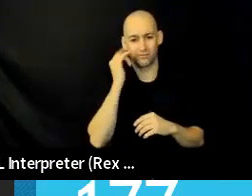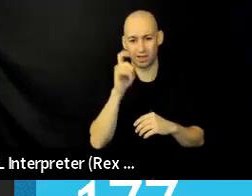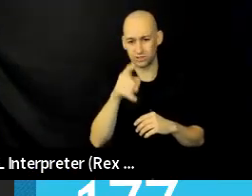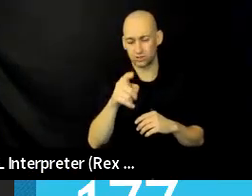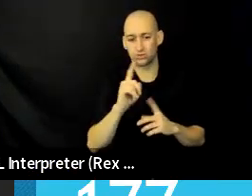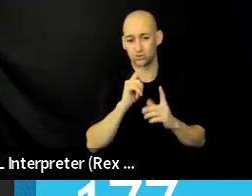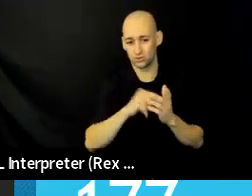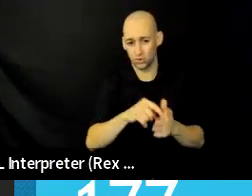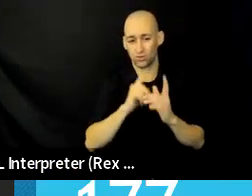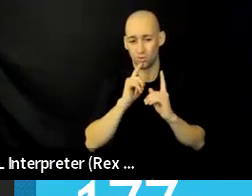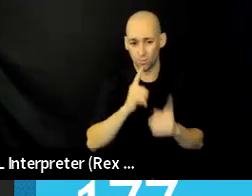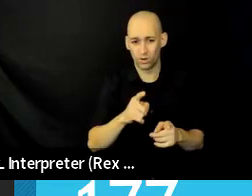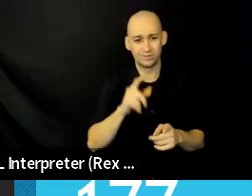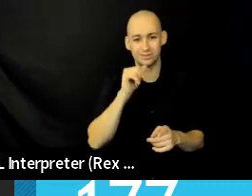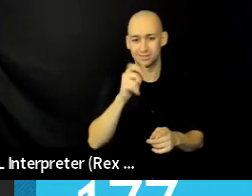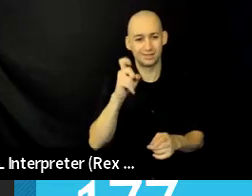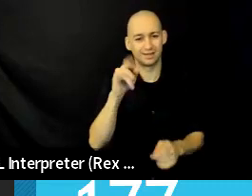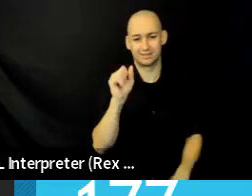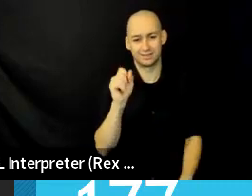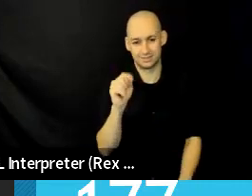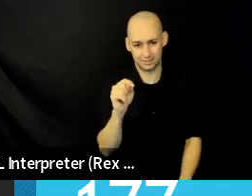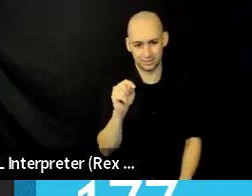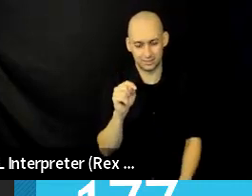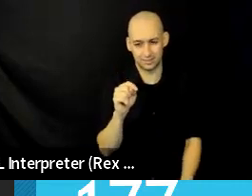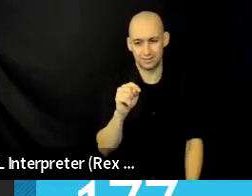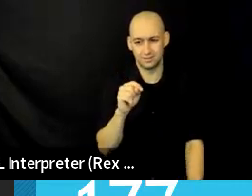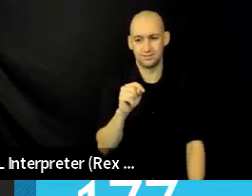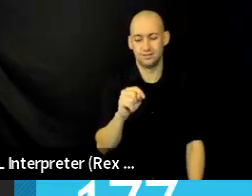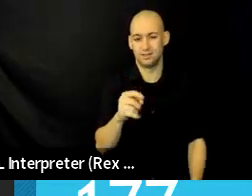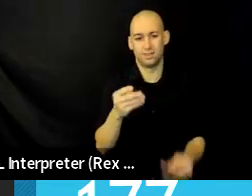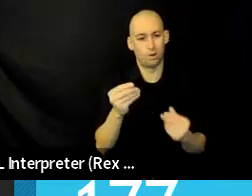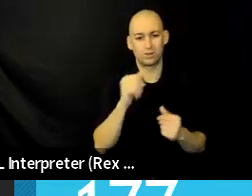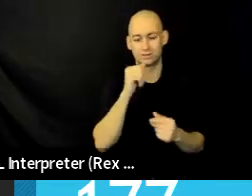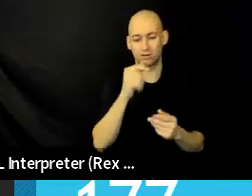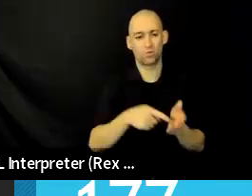and the studies, they don't exist, and the property's not required.